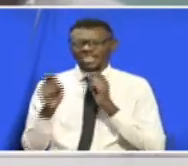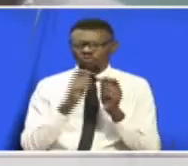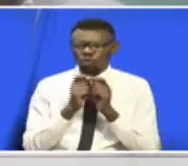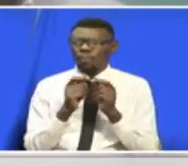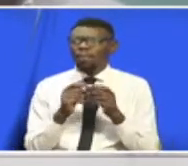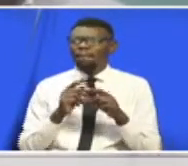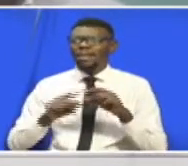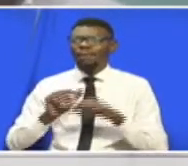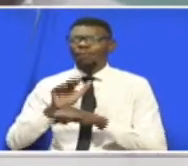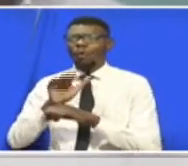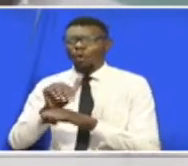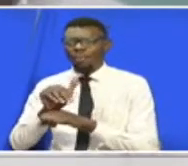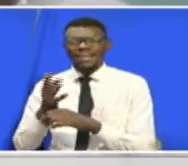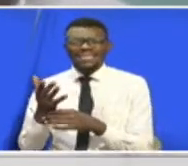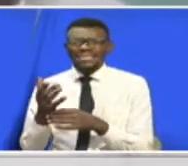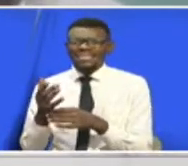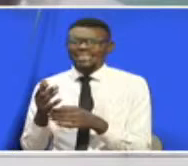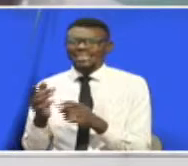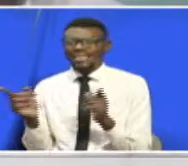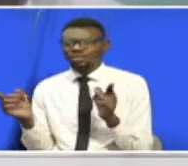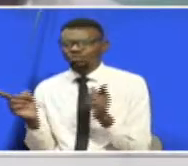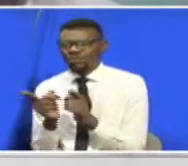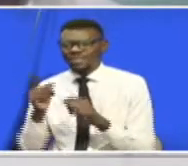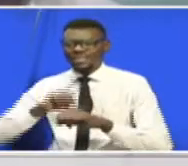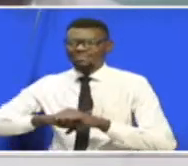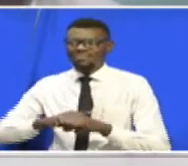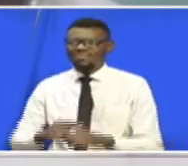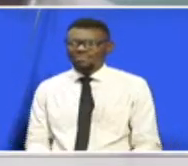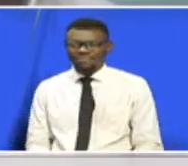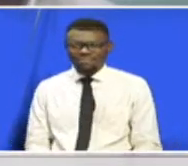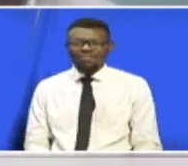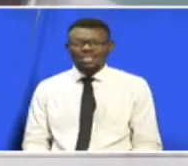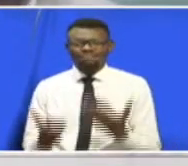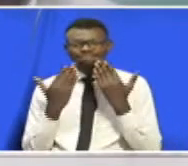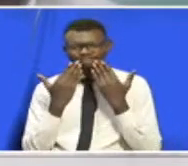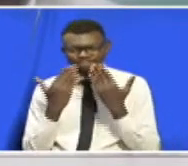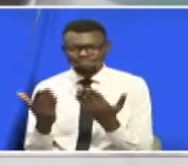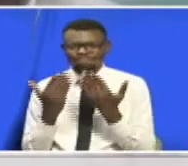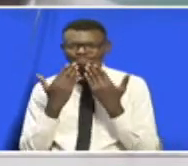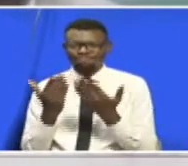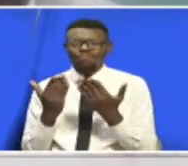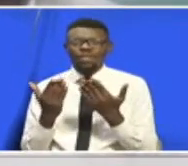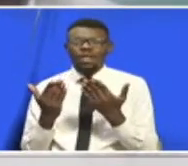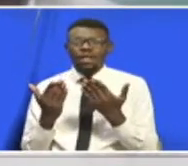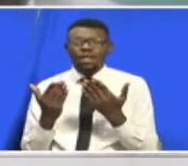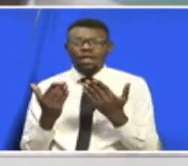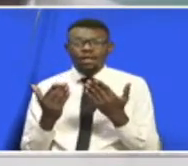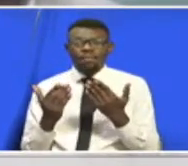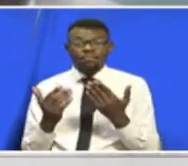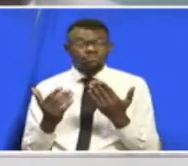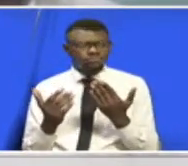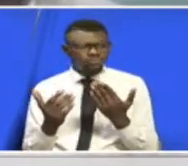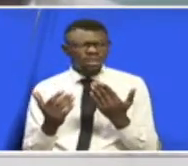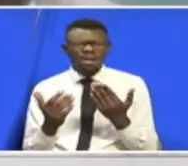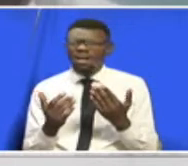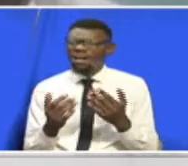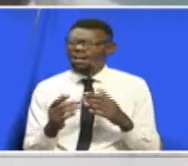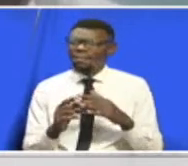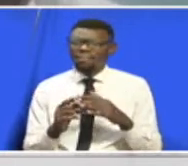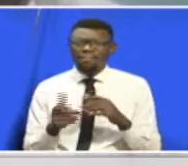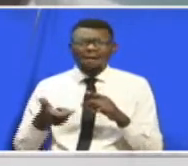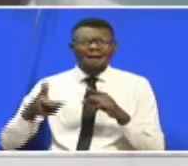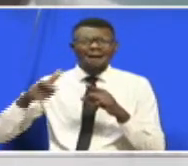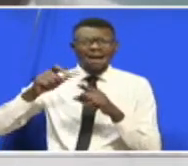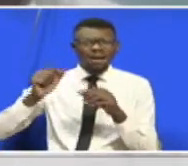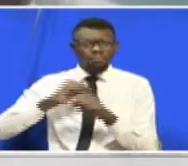Good evening, and thank you for having me again in your studios this evening. Yes, thank you, Professor. Now, such a spike in the number of new cases is definitely worrying.